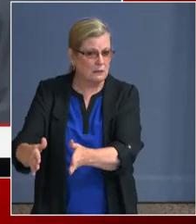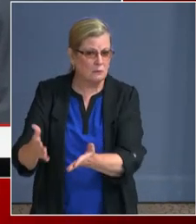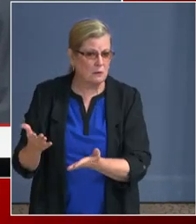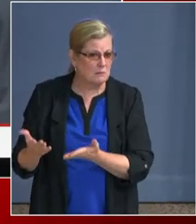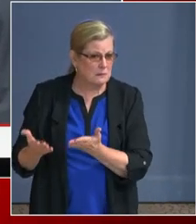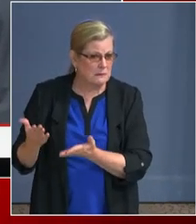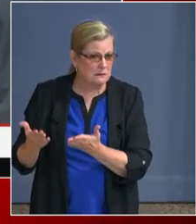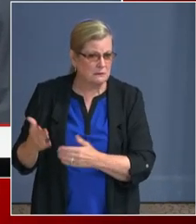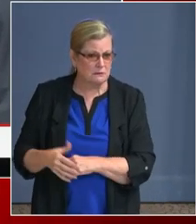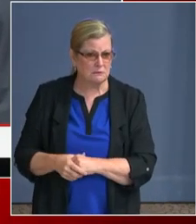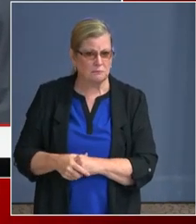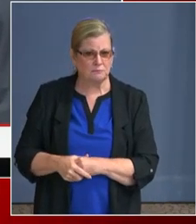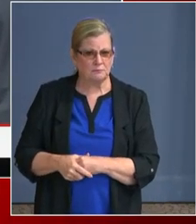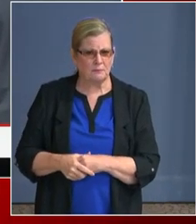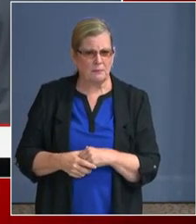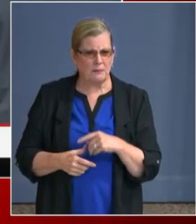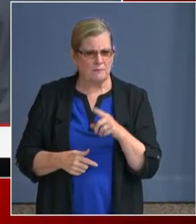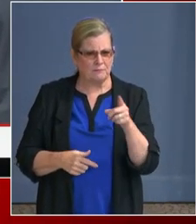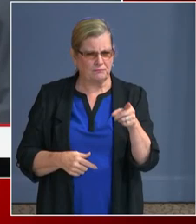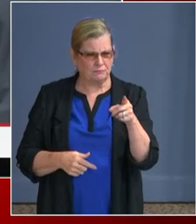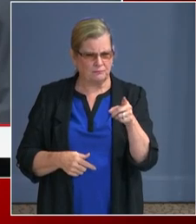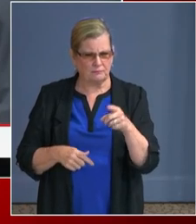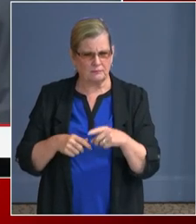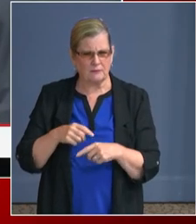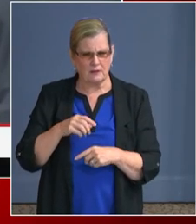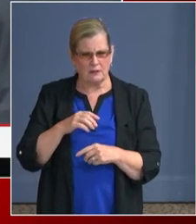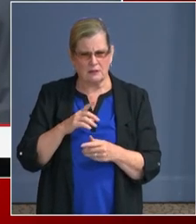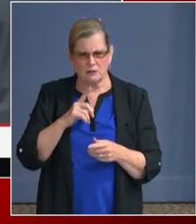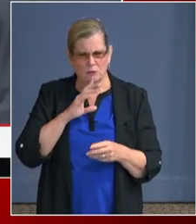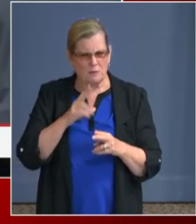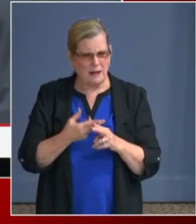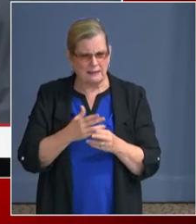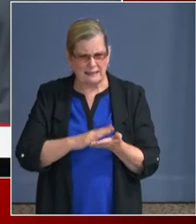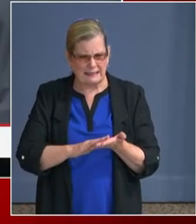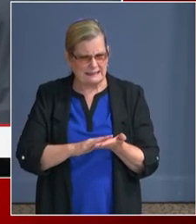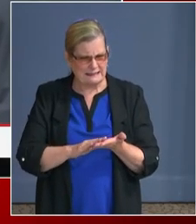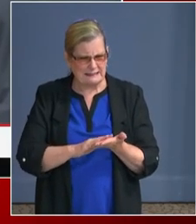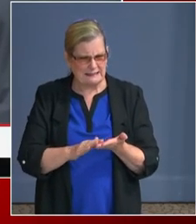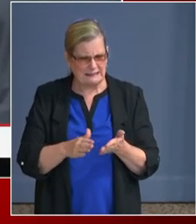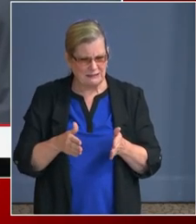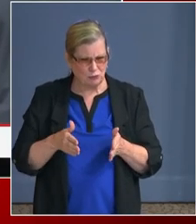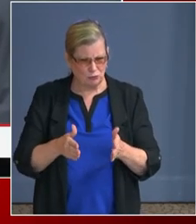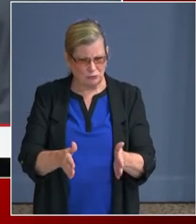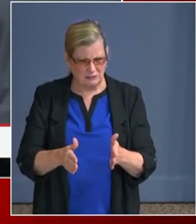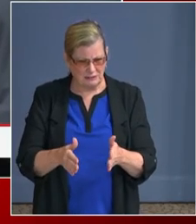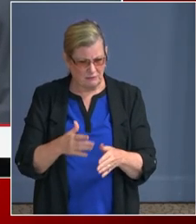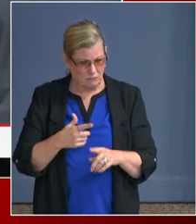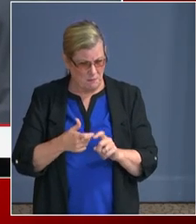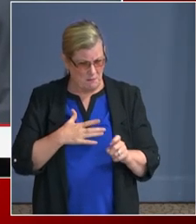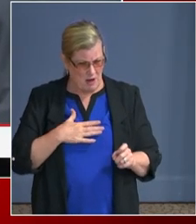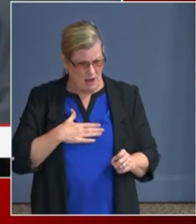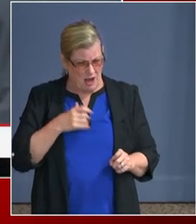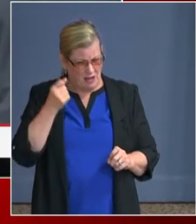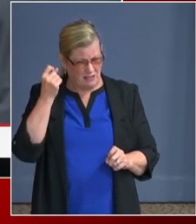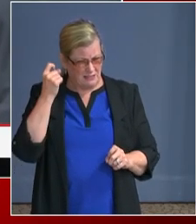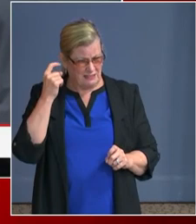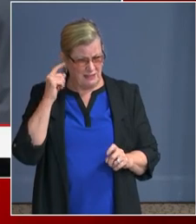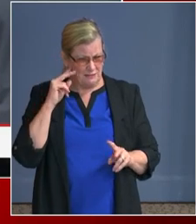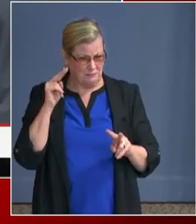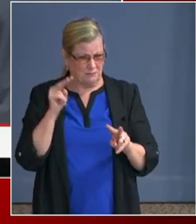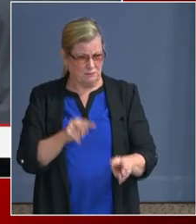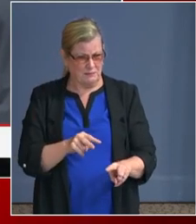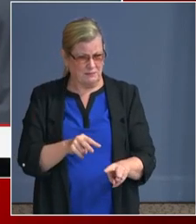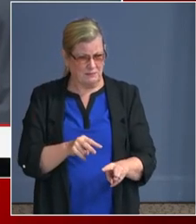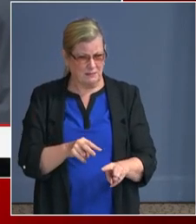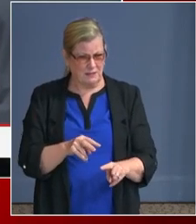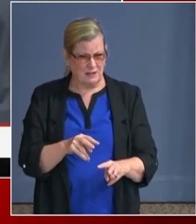Yes. Just a point of clarification from earlier with the cleaning, sorry, I hate to go back to it. But from what I understand though, Public Works has been out there though